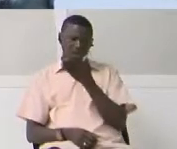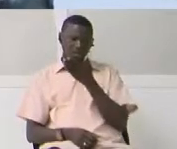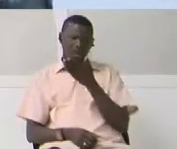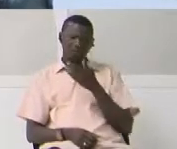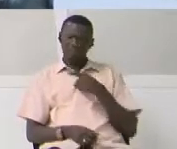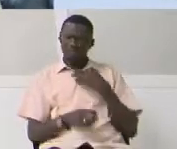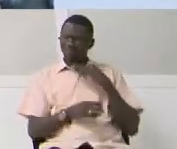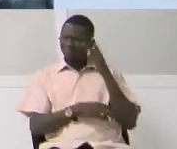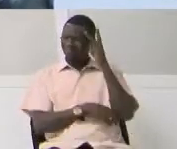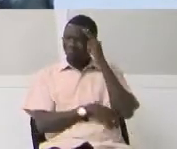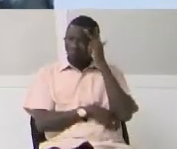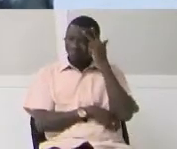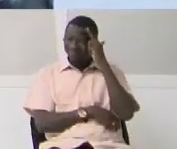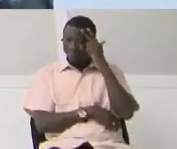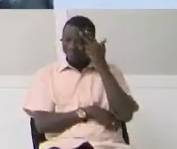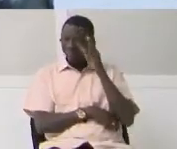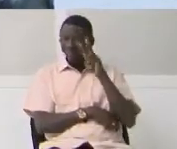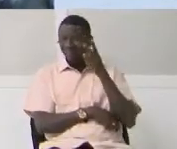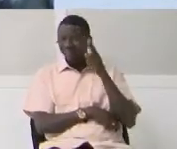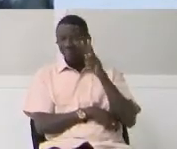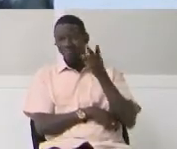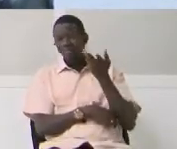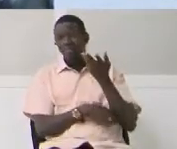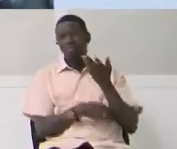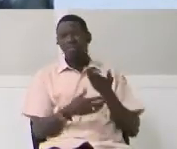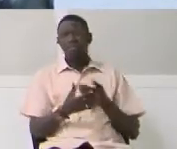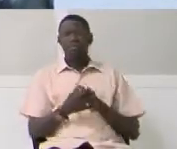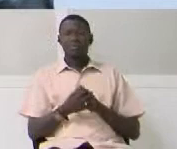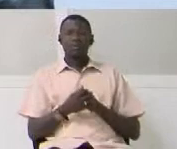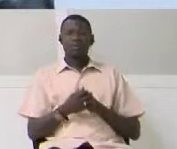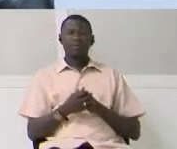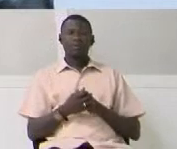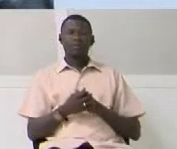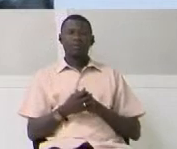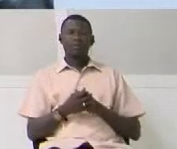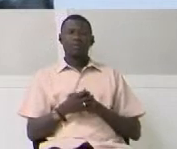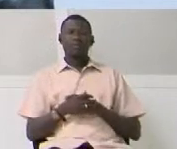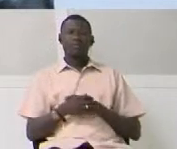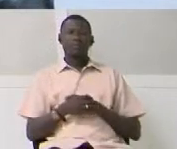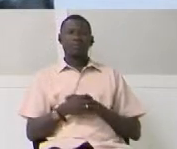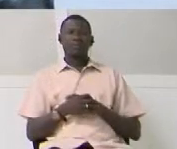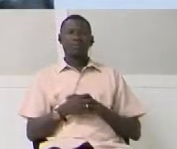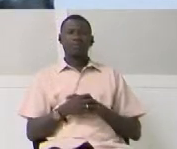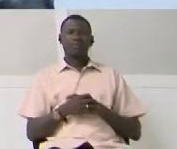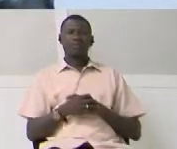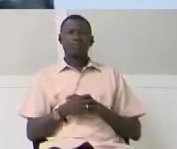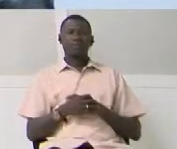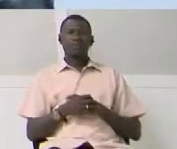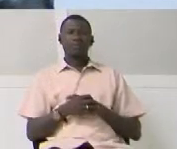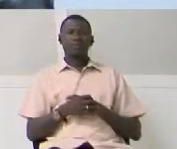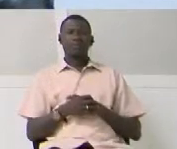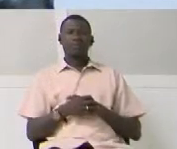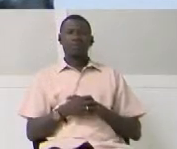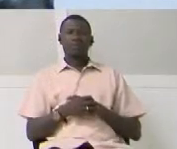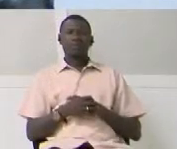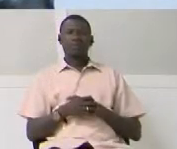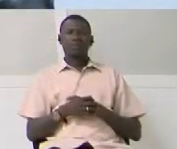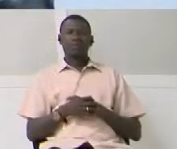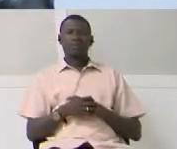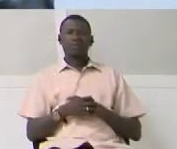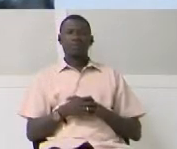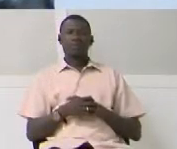So man, silima japa, okay, na nene ma yobu Natal yeren. So suma mine